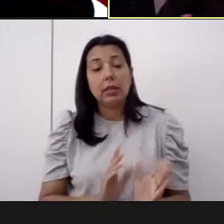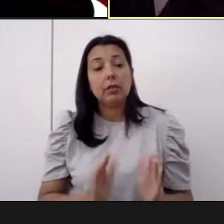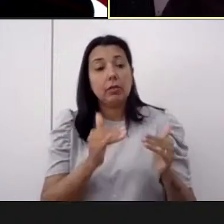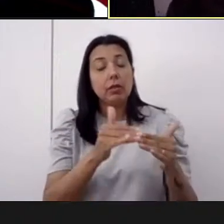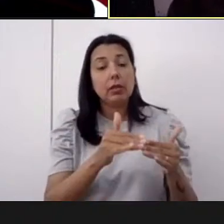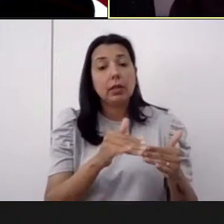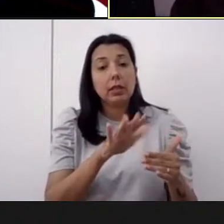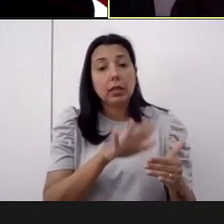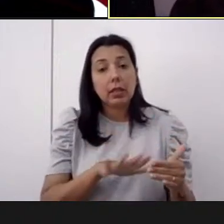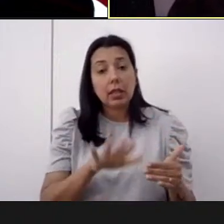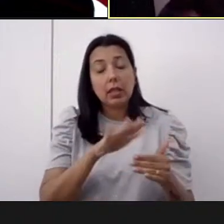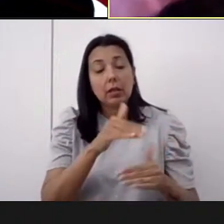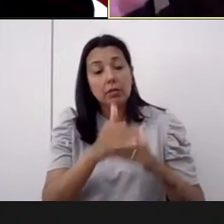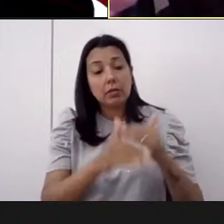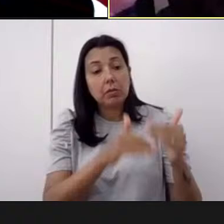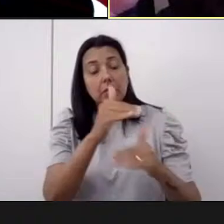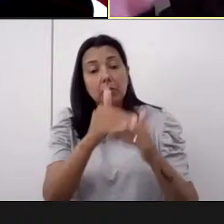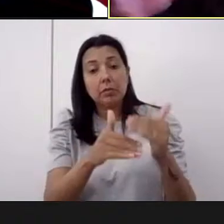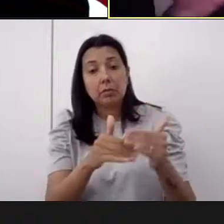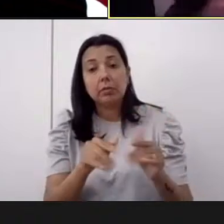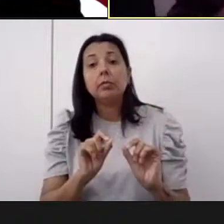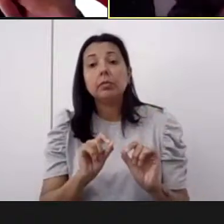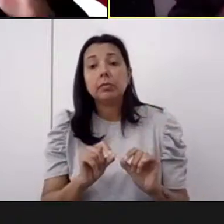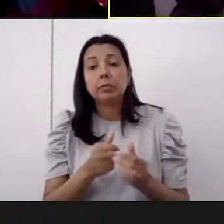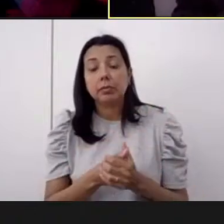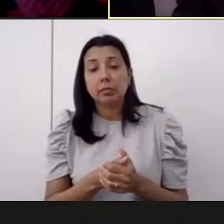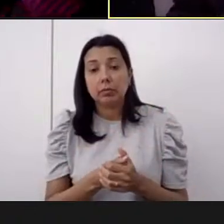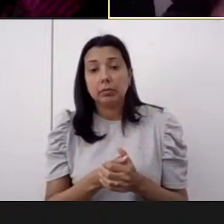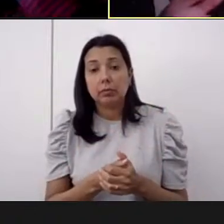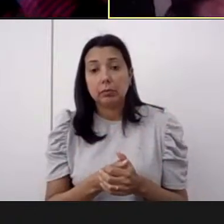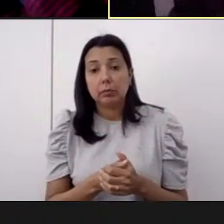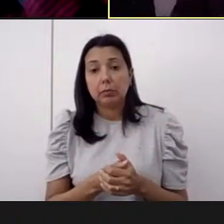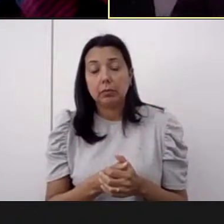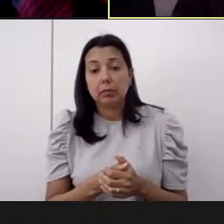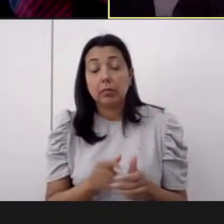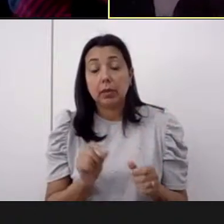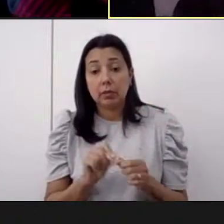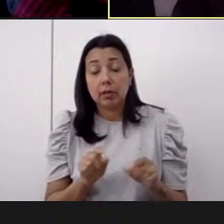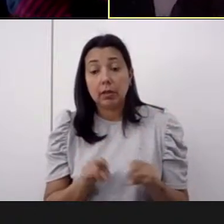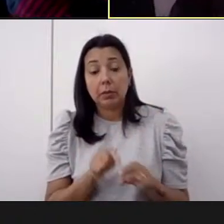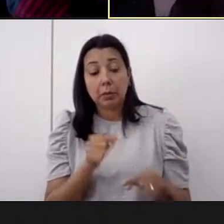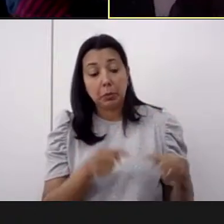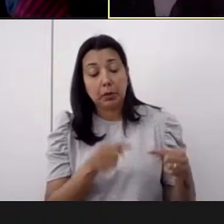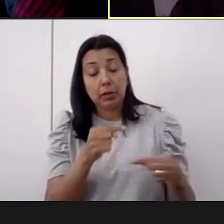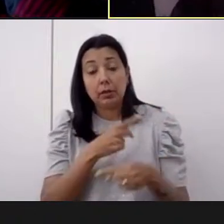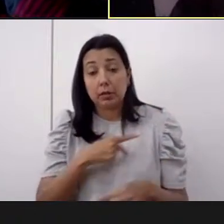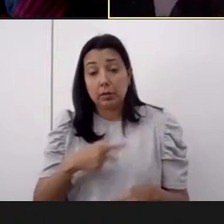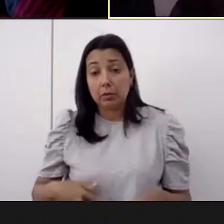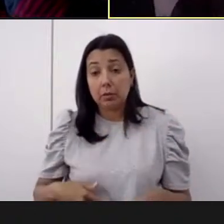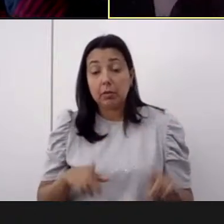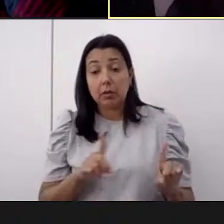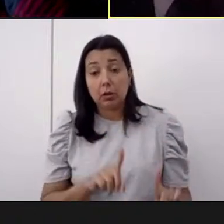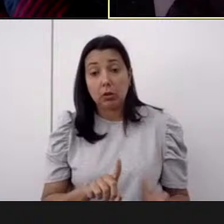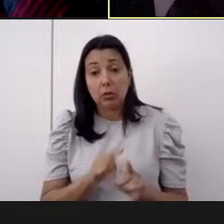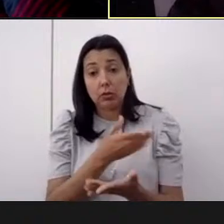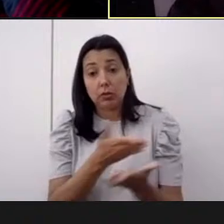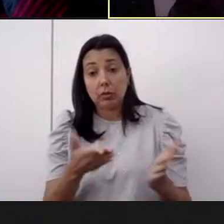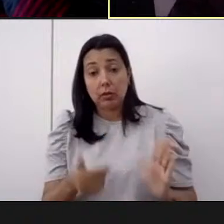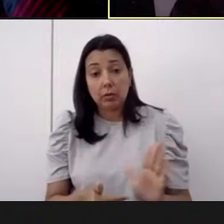processes of public policy making. And I think that this junction between you mentioned in the beginning of